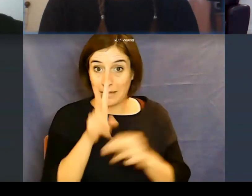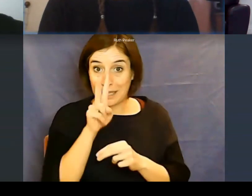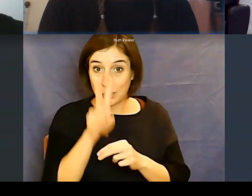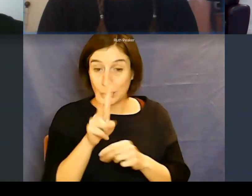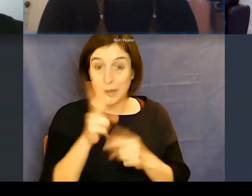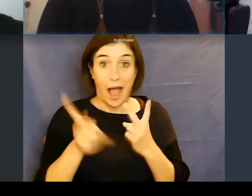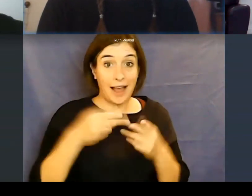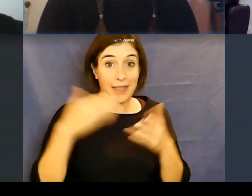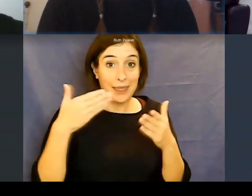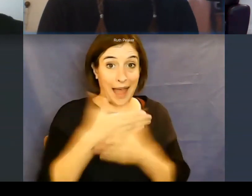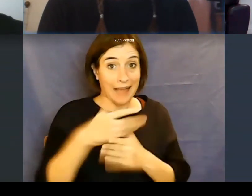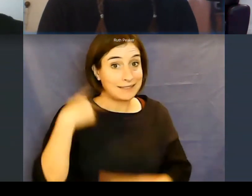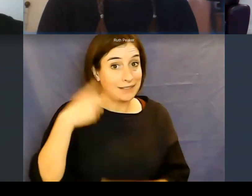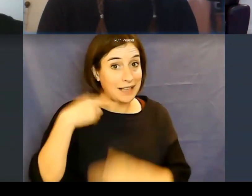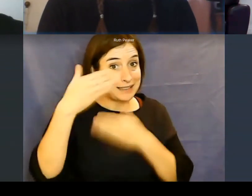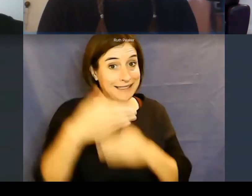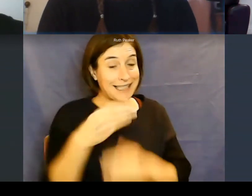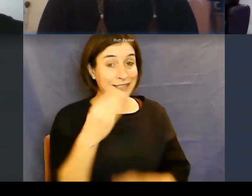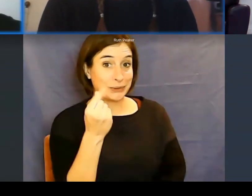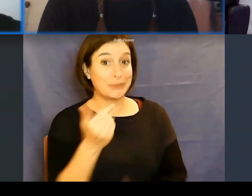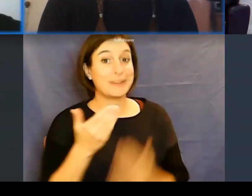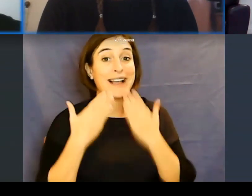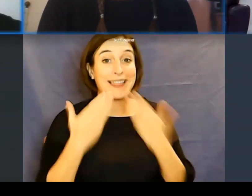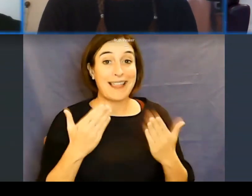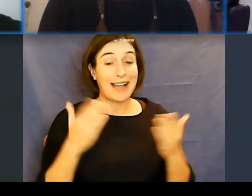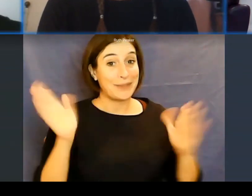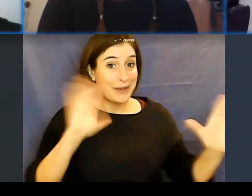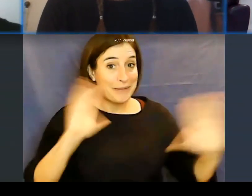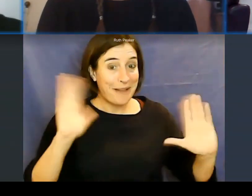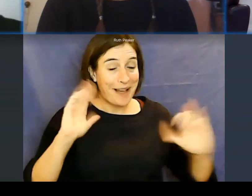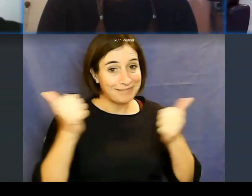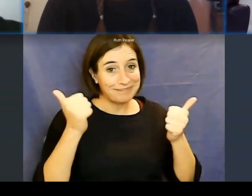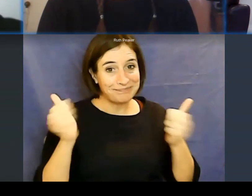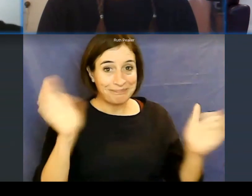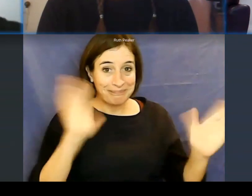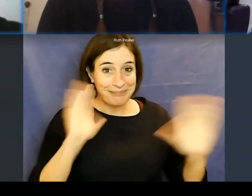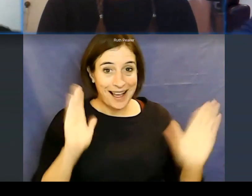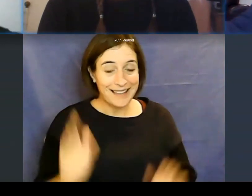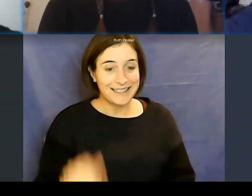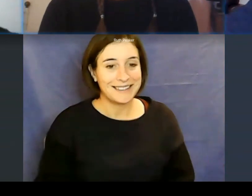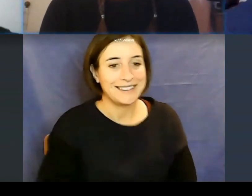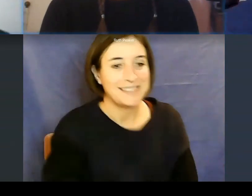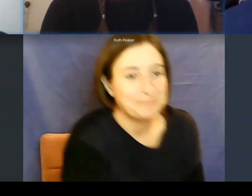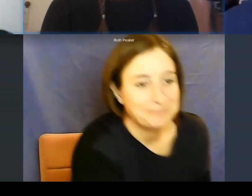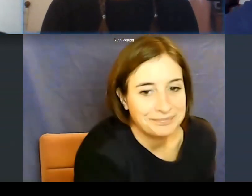session soon. Thank you and goodbye. Lovely. Thank you. Thank you. Thanks. Bye-bye.